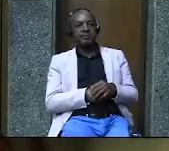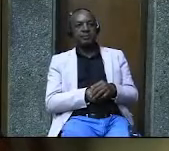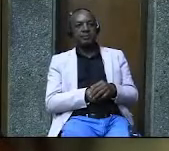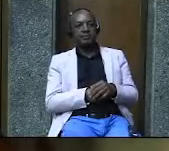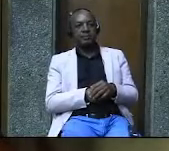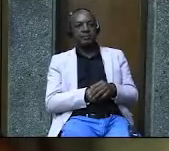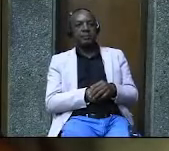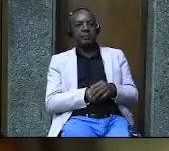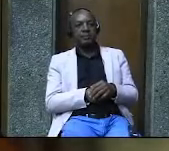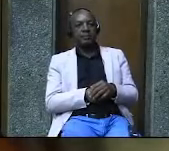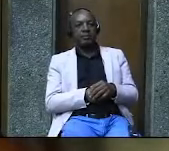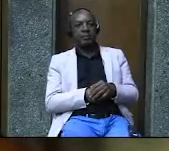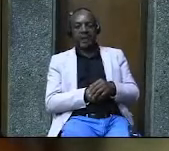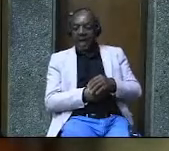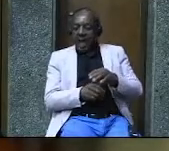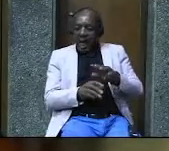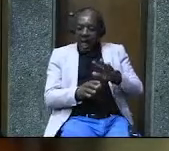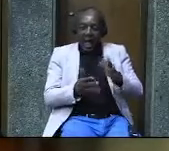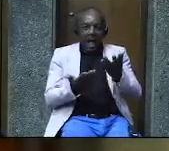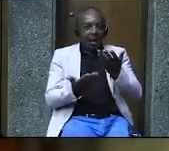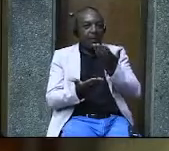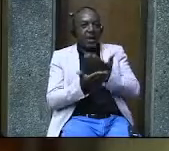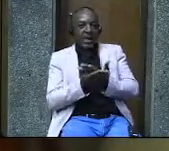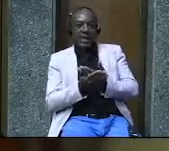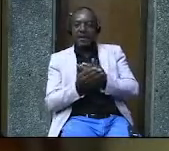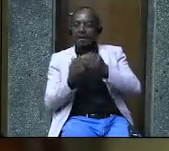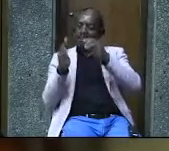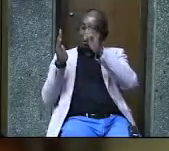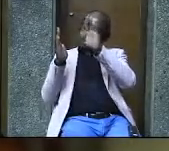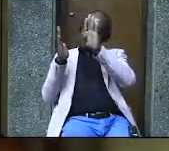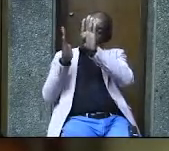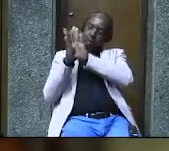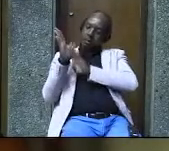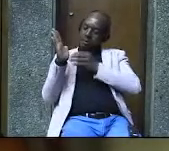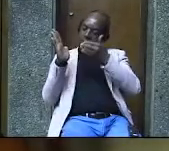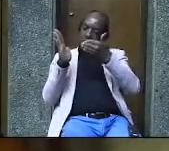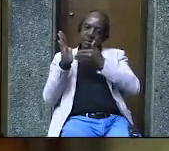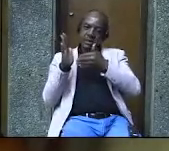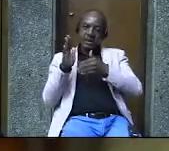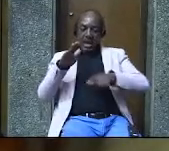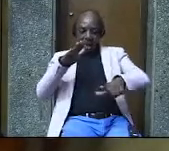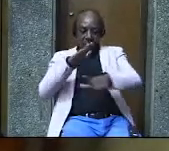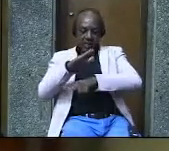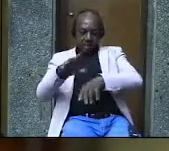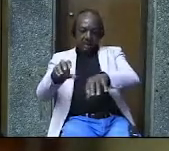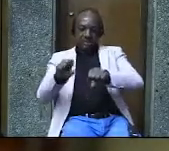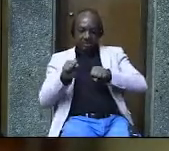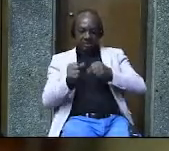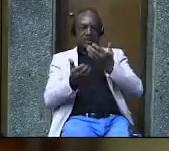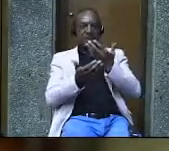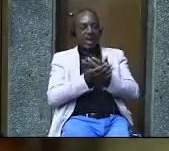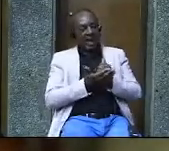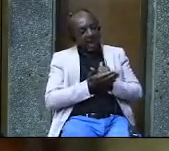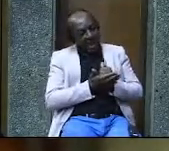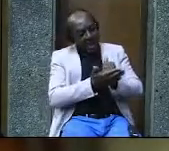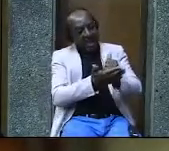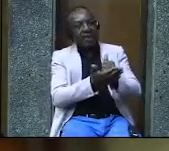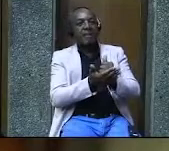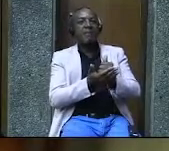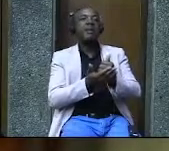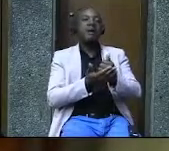expropriation bill assist the descendants of Everton within our heritage that Everton should be